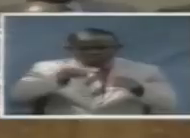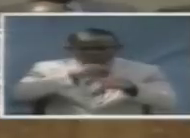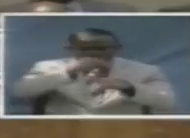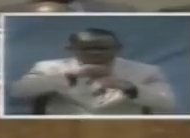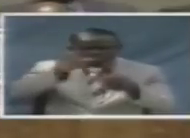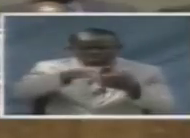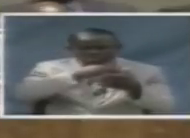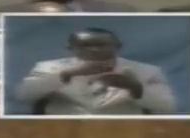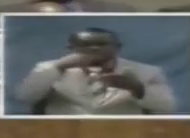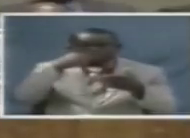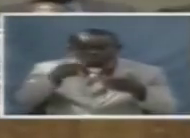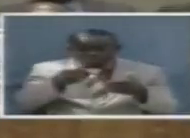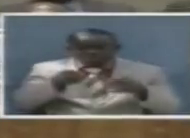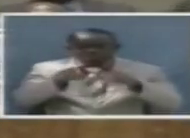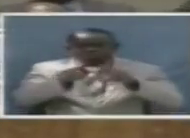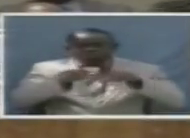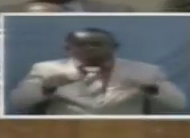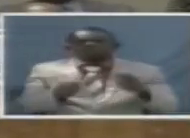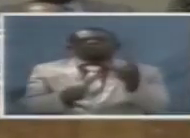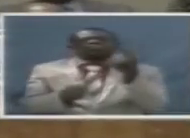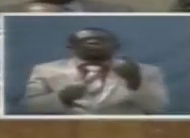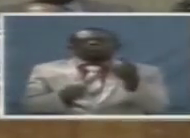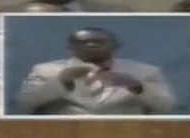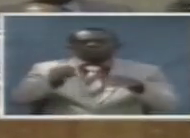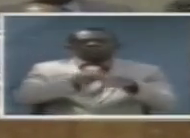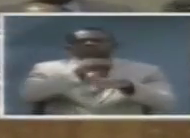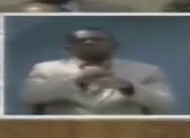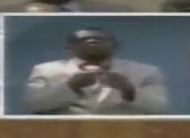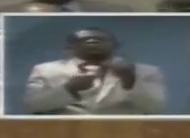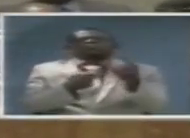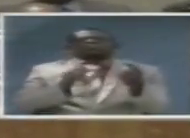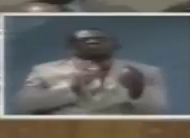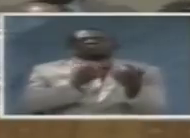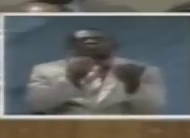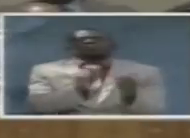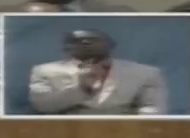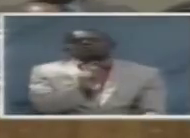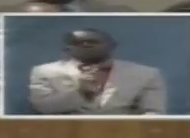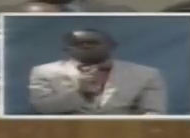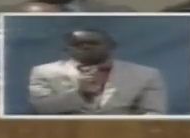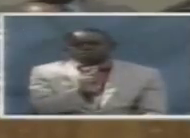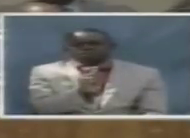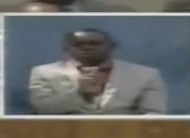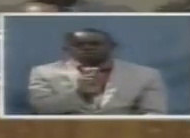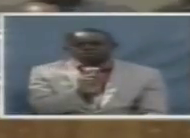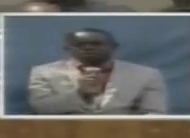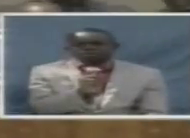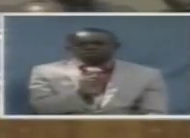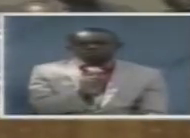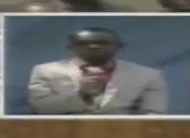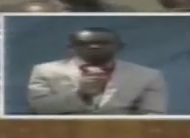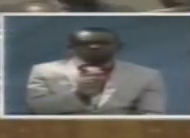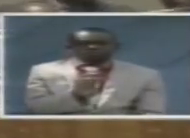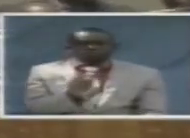quote, "One land and one nation is our cry." I wish to reiterate